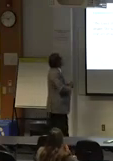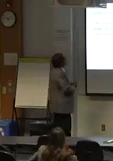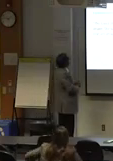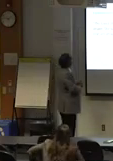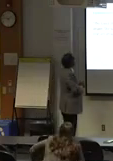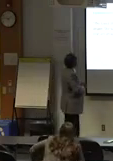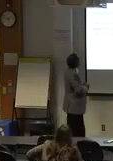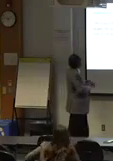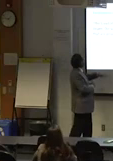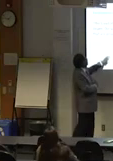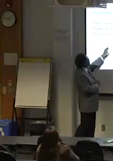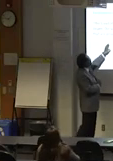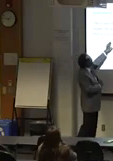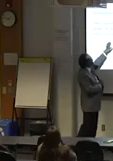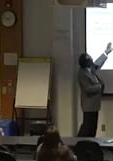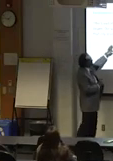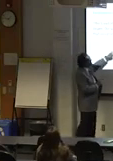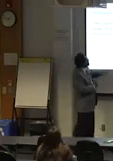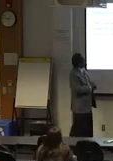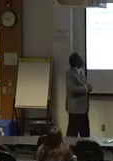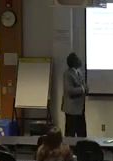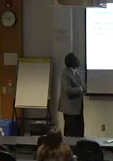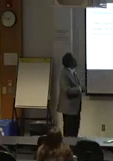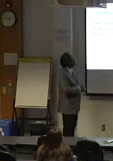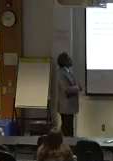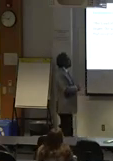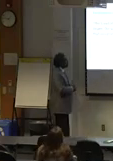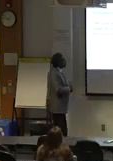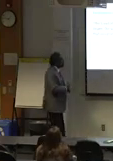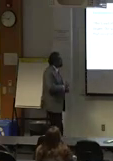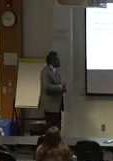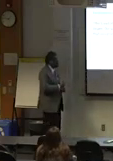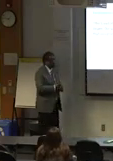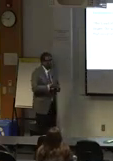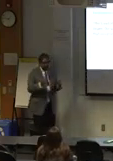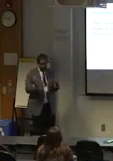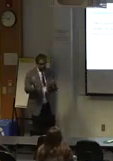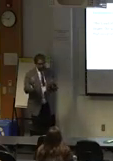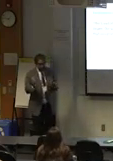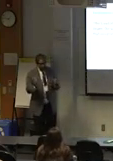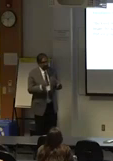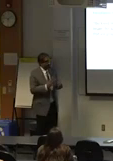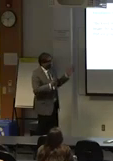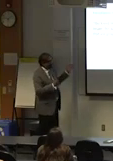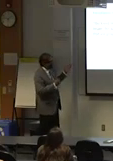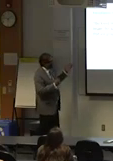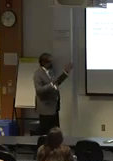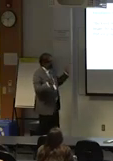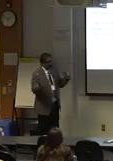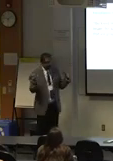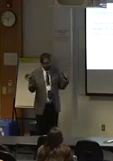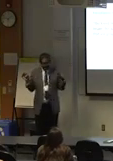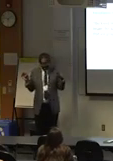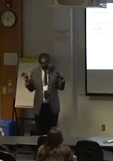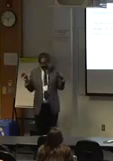Here's one person who really liked particular trails being longer accessible trails. I think there's some of the responses